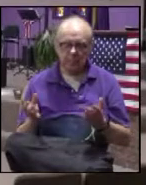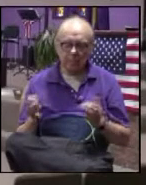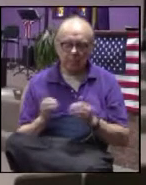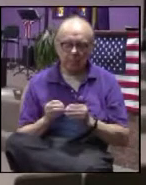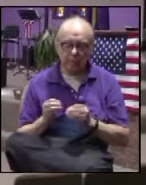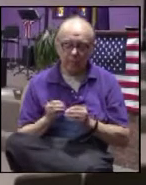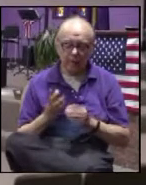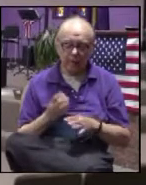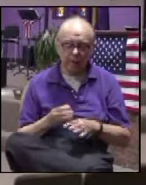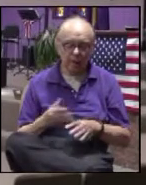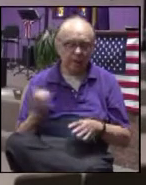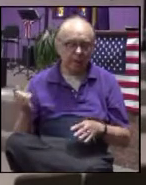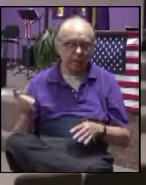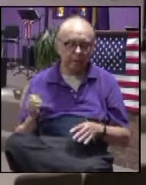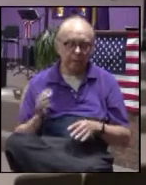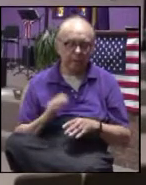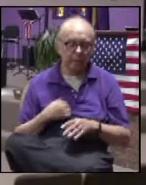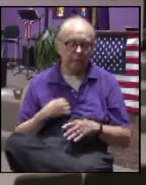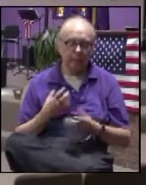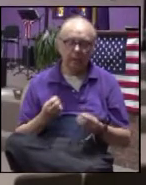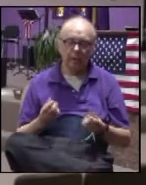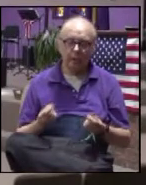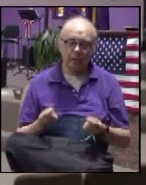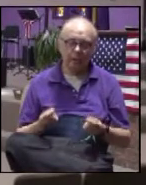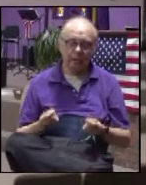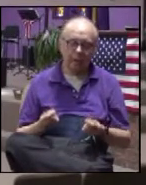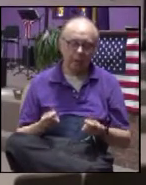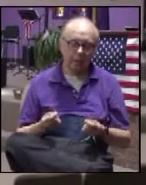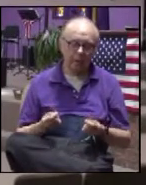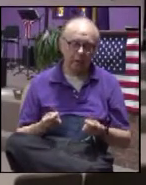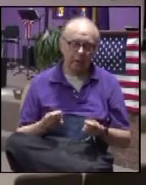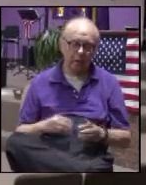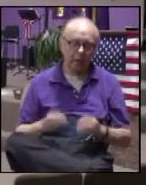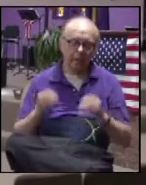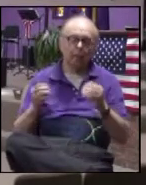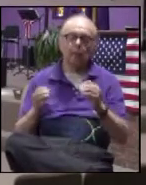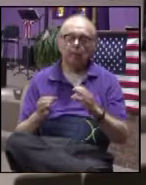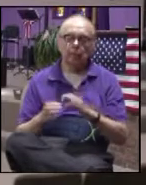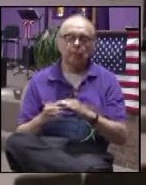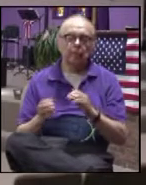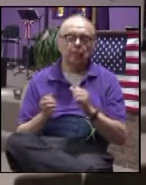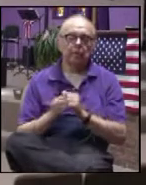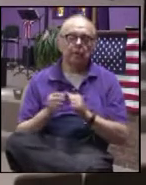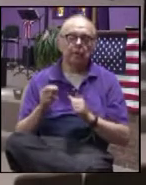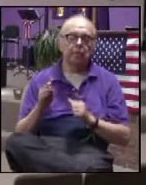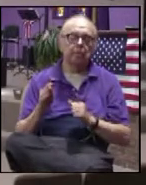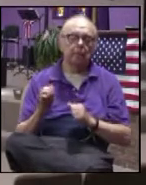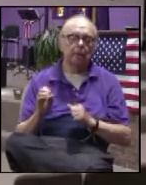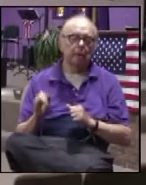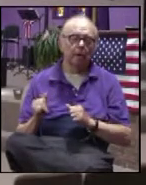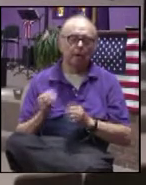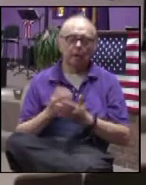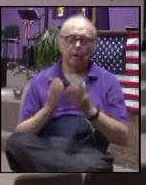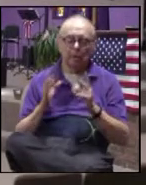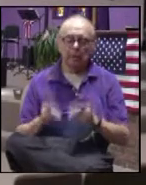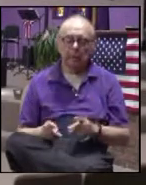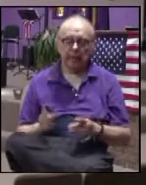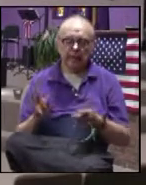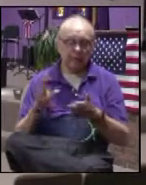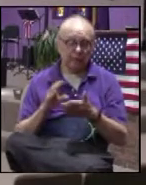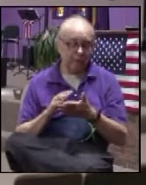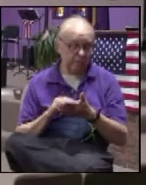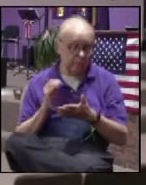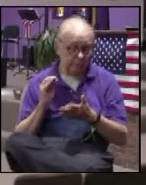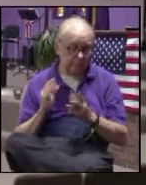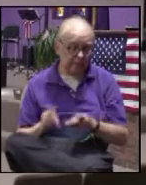greater. And what do? You hook yourself up with a rabbi, someone that's learned,